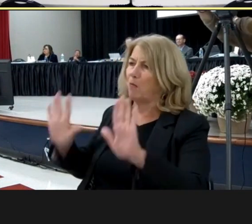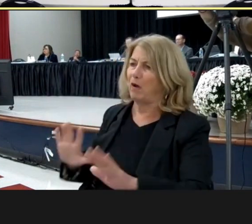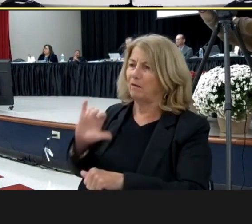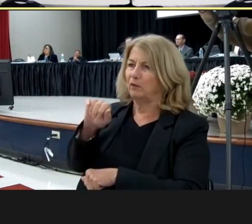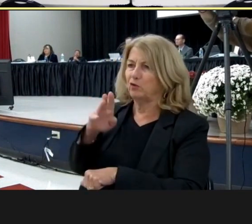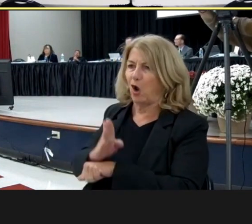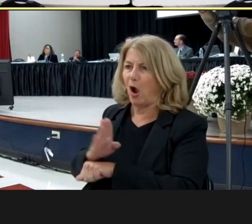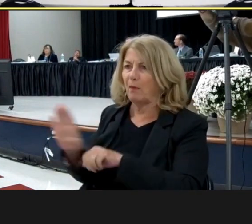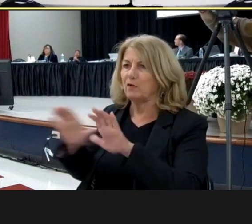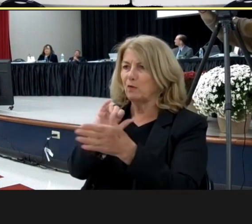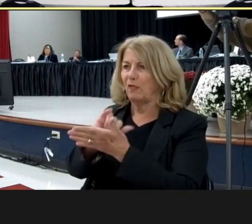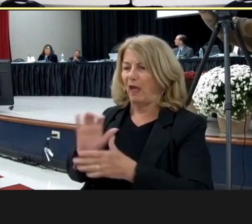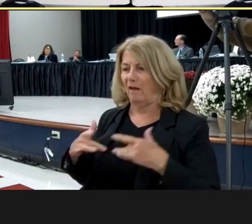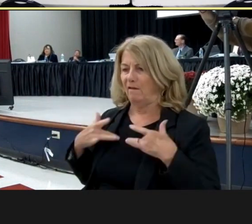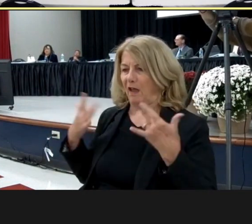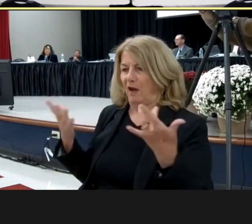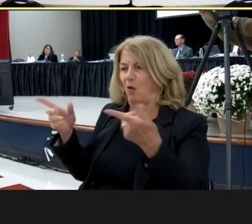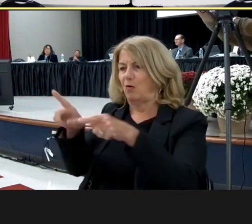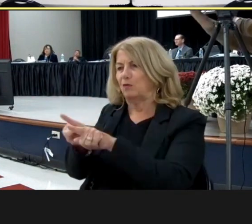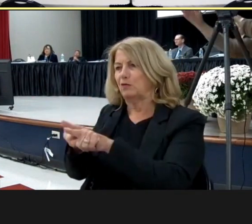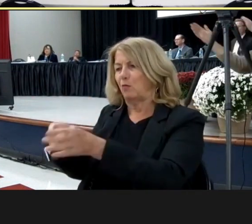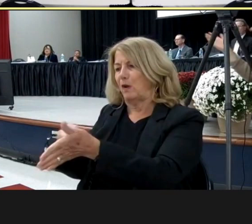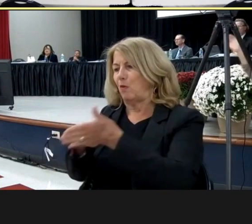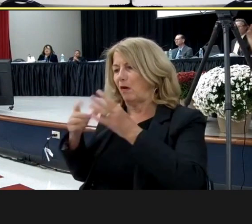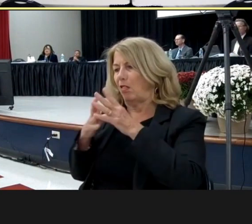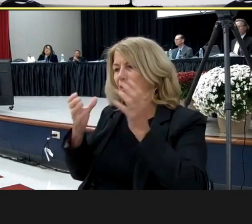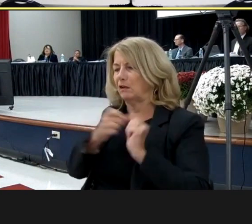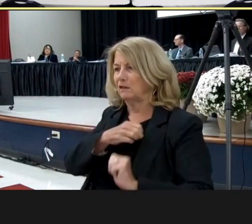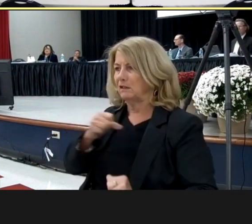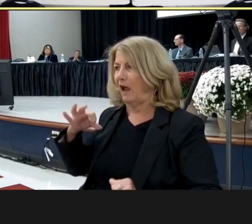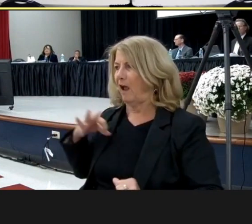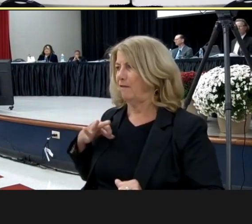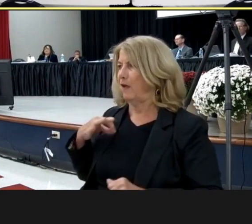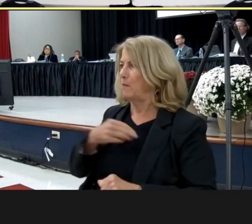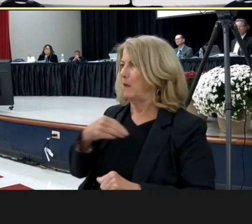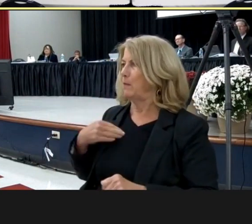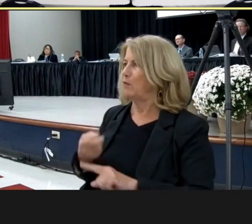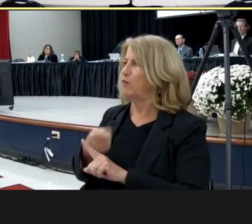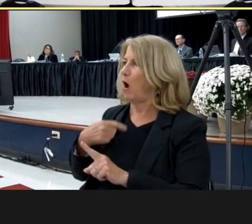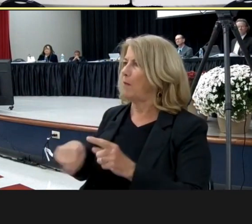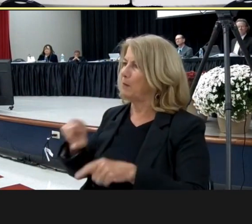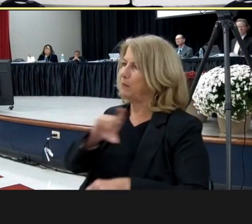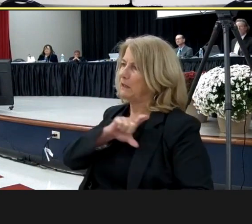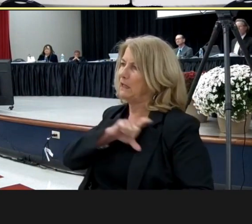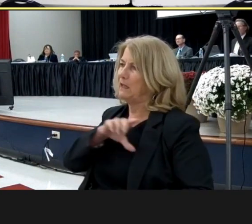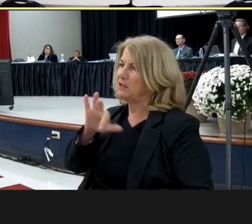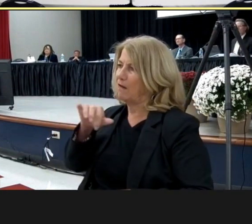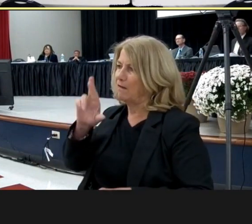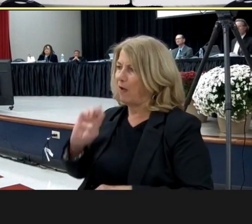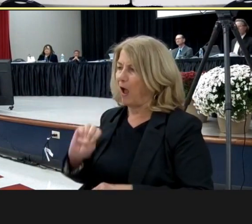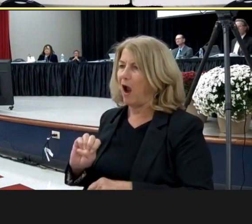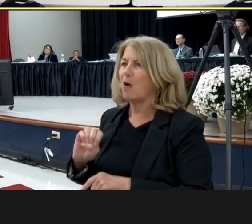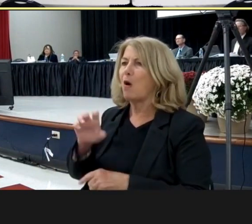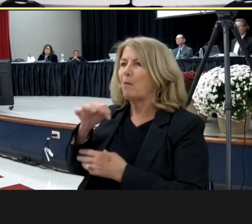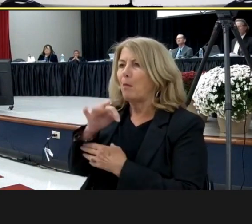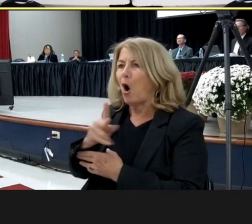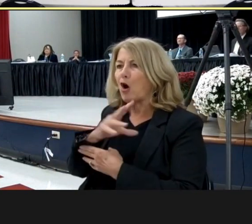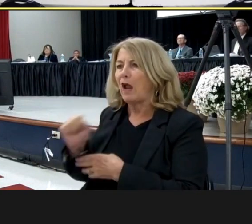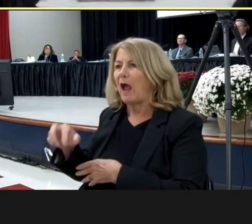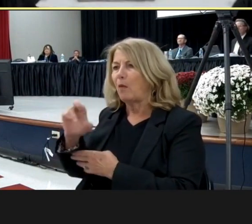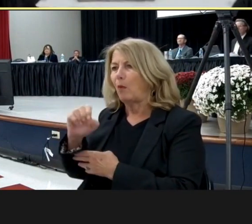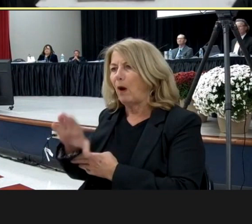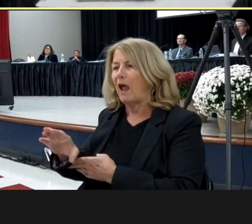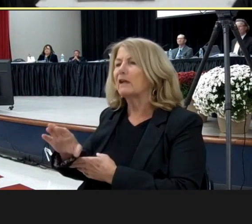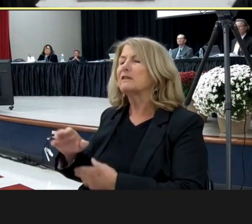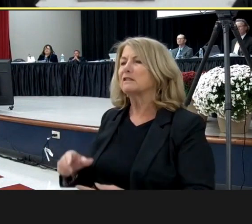home. And it also took a lot of staff members from police, fire, and Parks and Rec. Want to give a special call